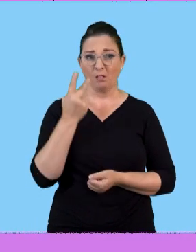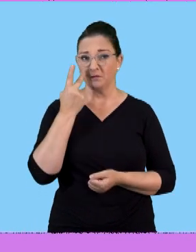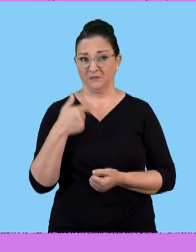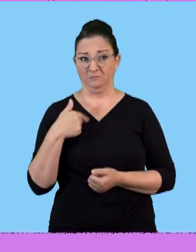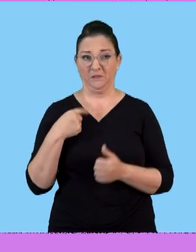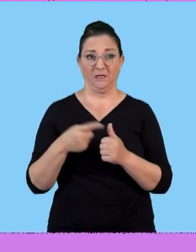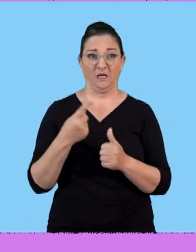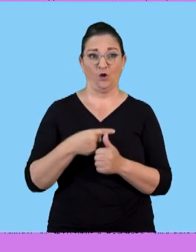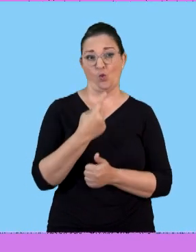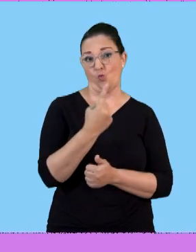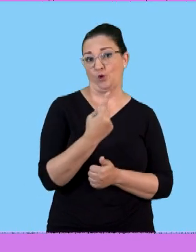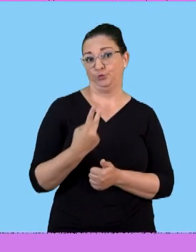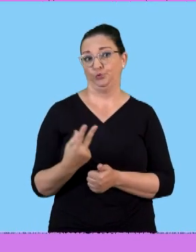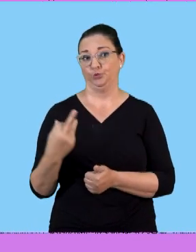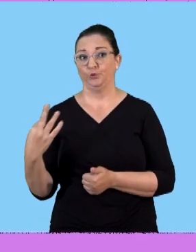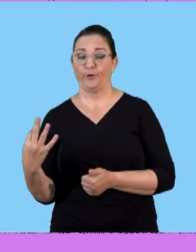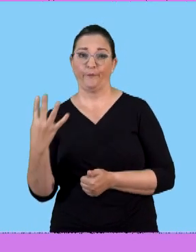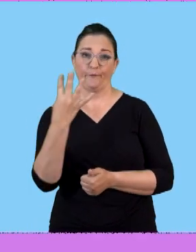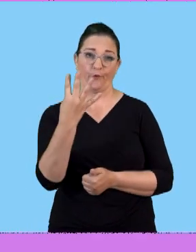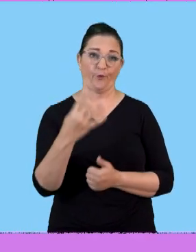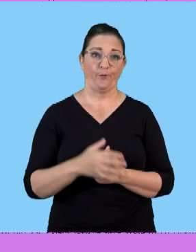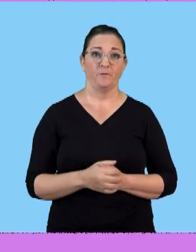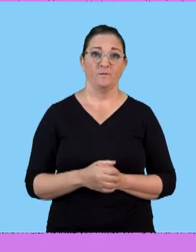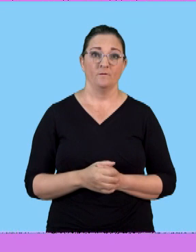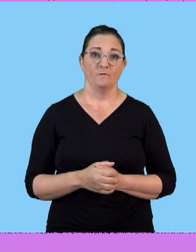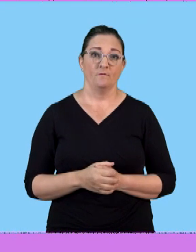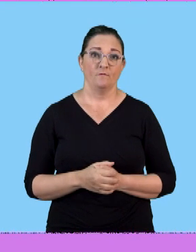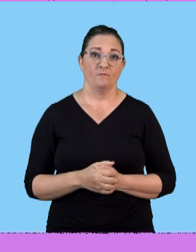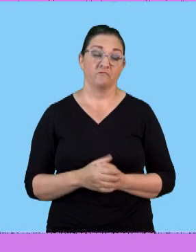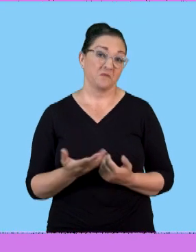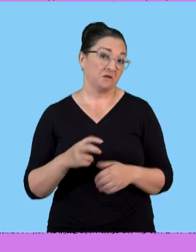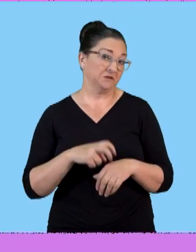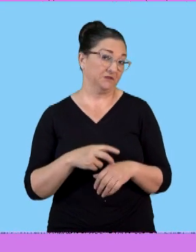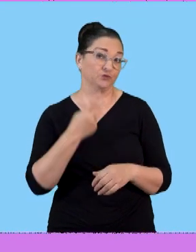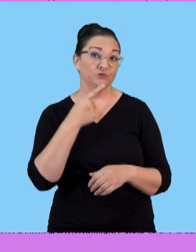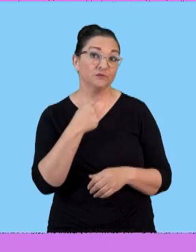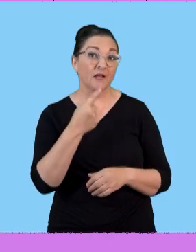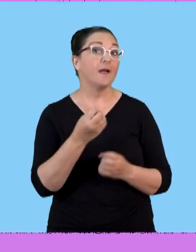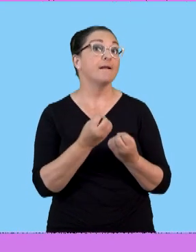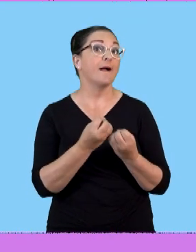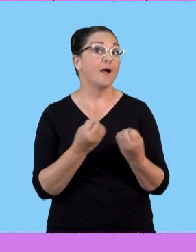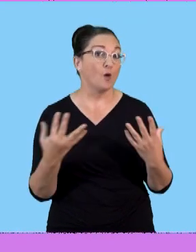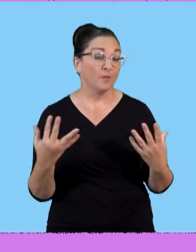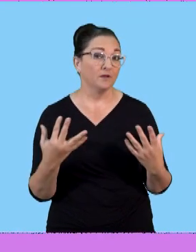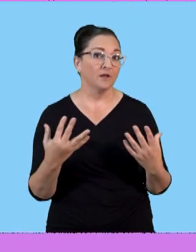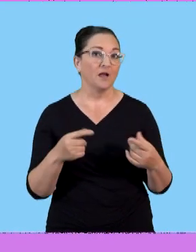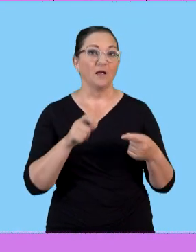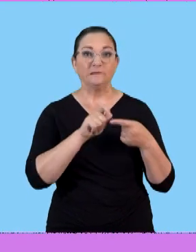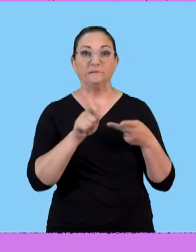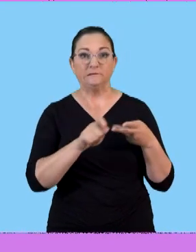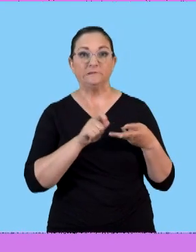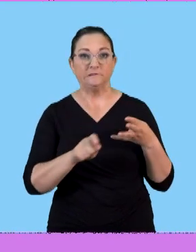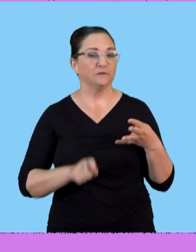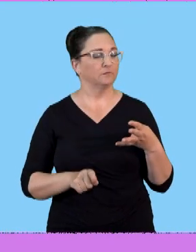counted 1, 2, 3, 4. Right, it says we have to determine the number of shopping centers, not